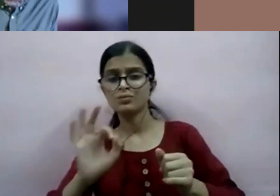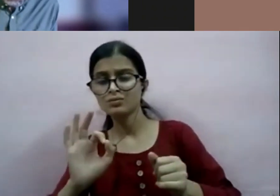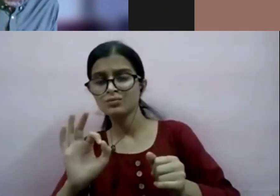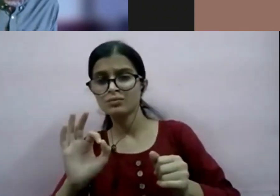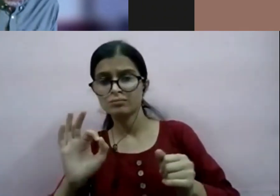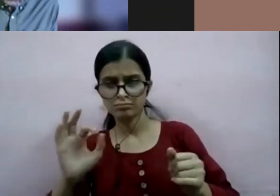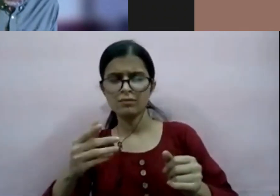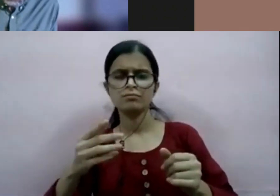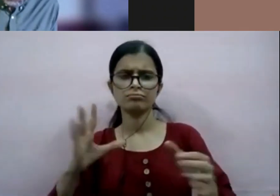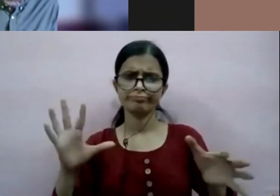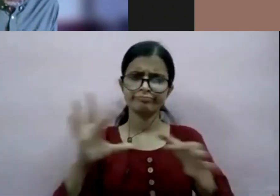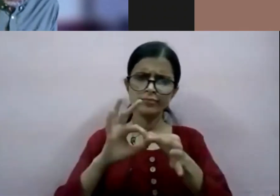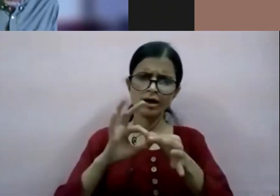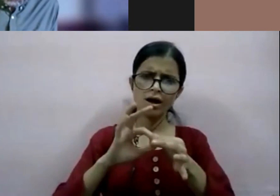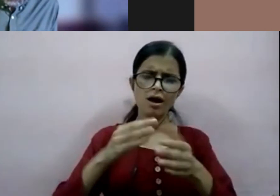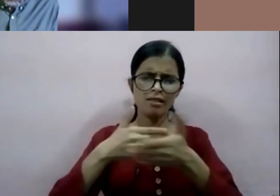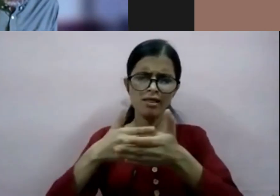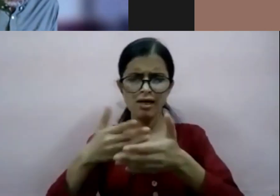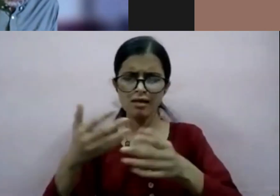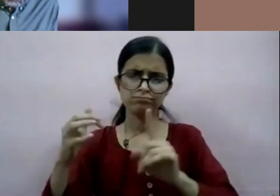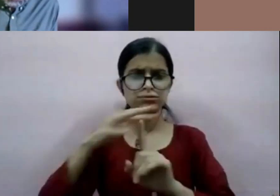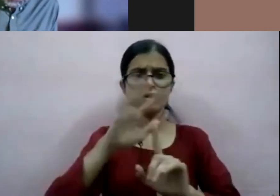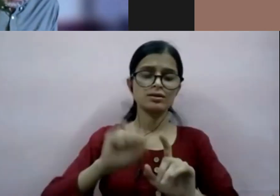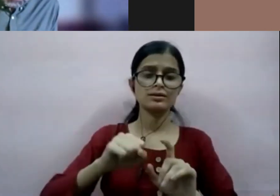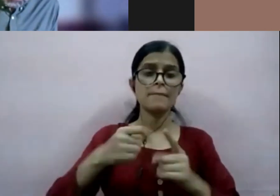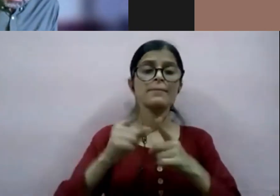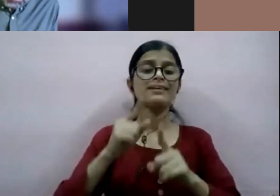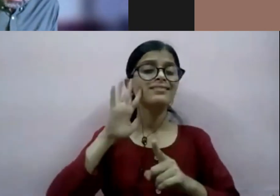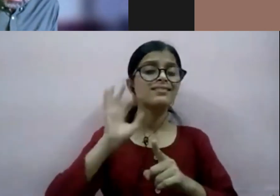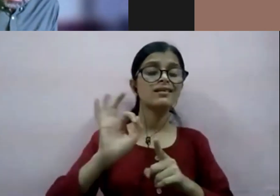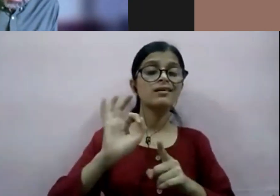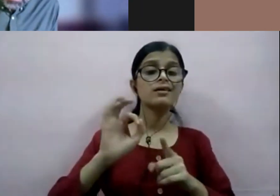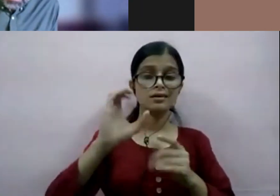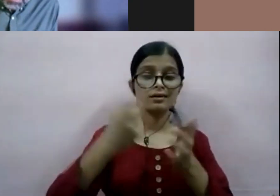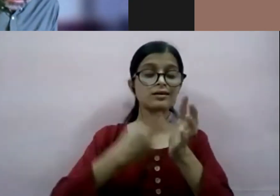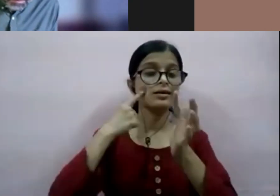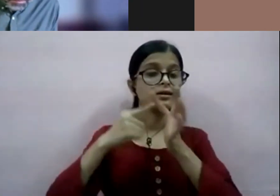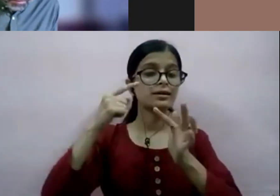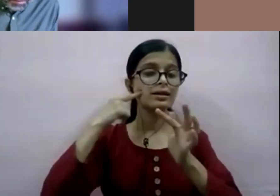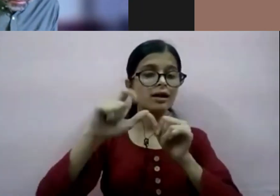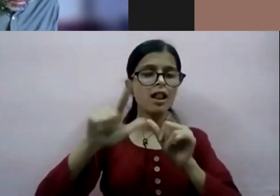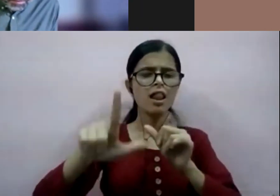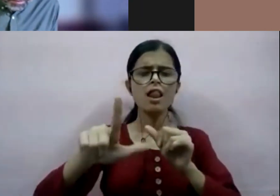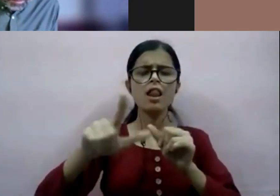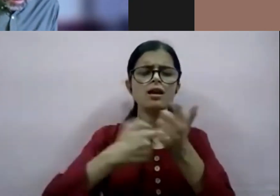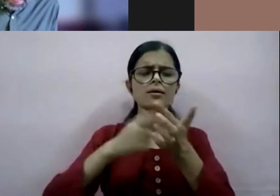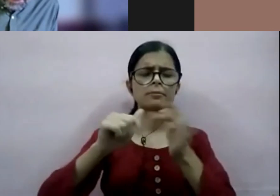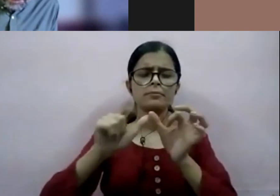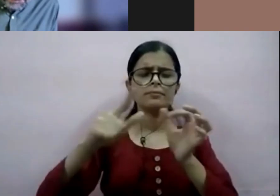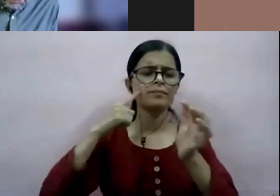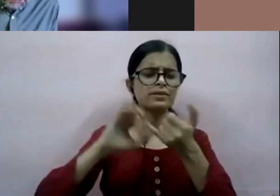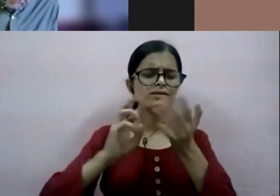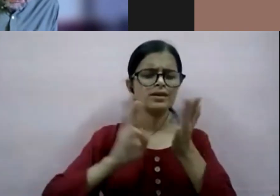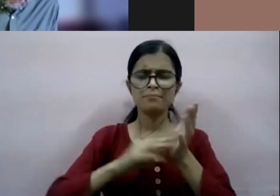maybe impairment effects. But then how does this critical realism deal with it? I mean, because it is multifactorial, as you said, and there